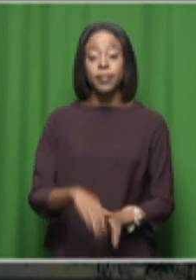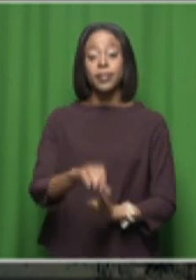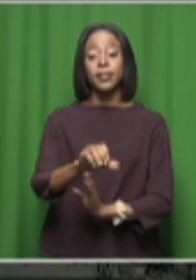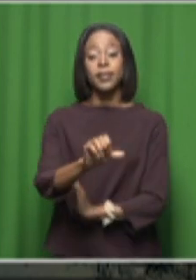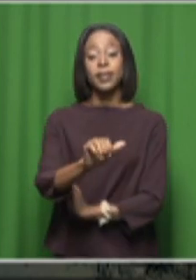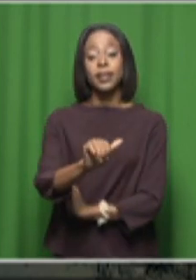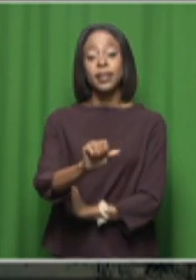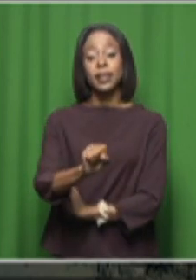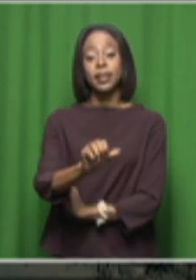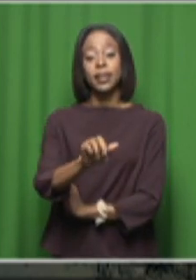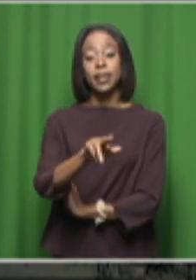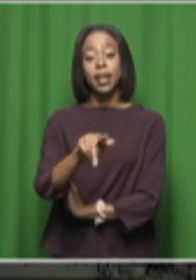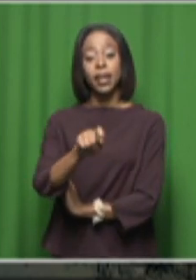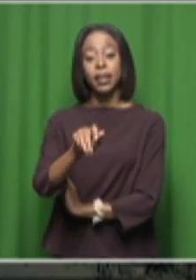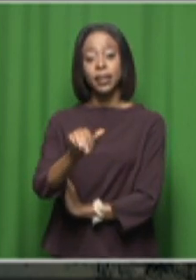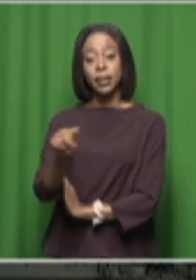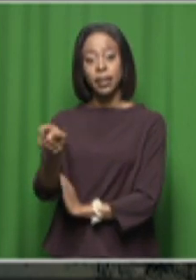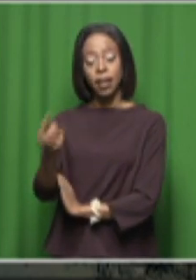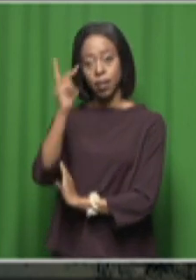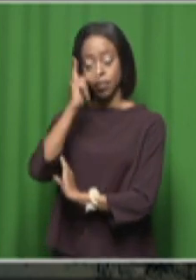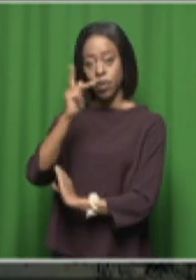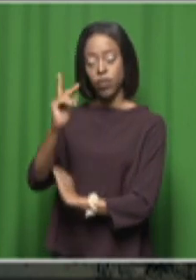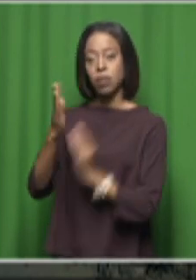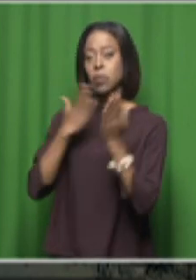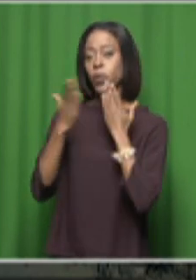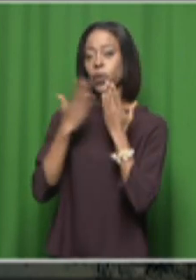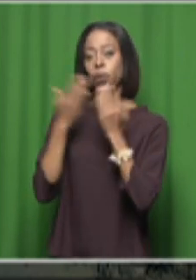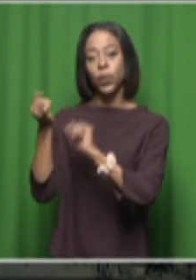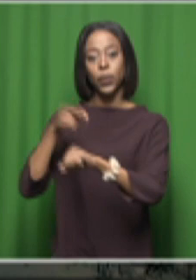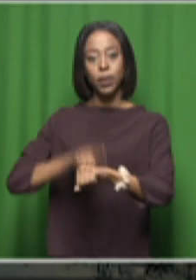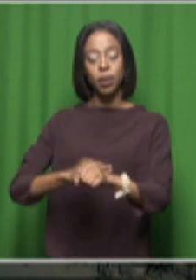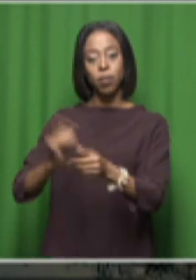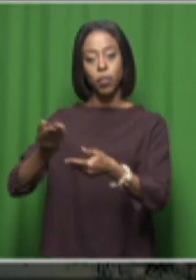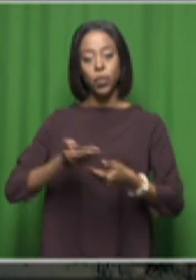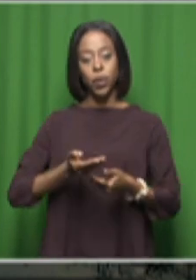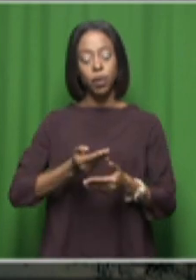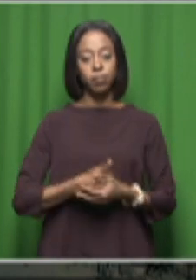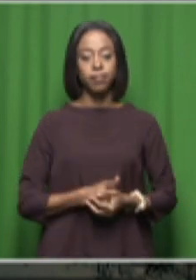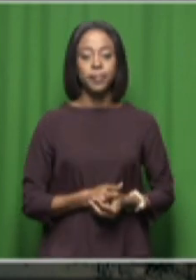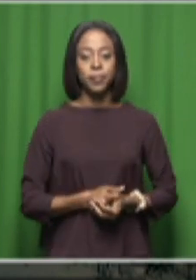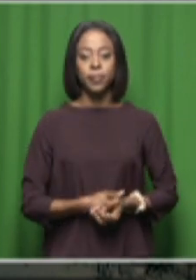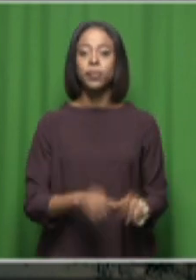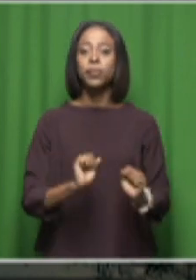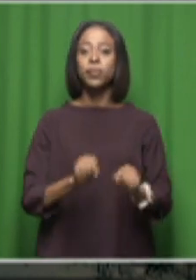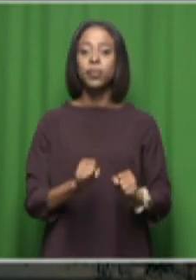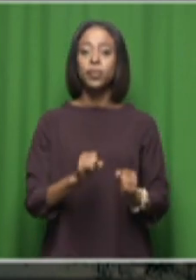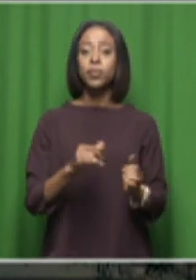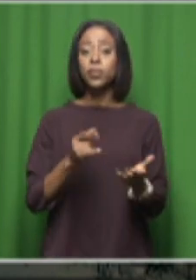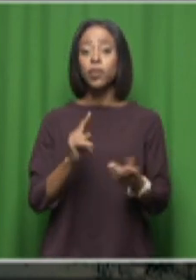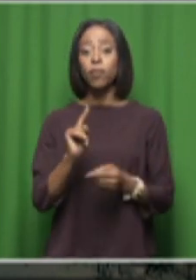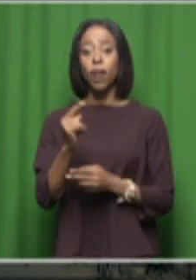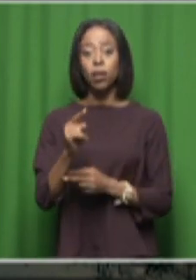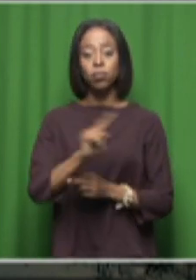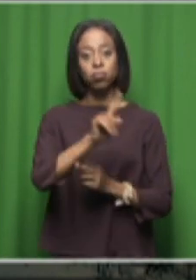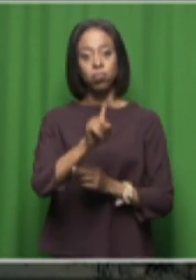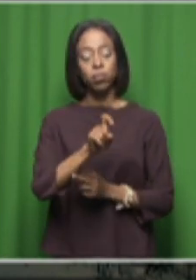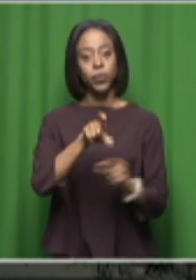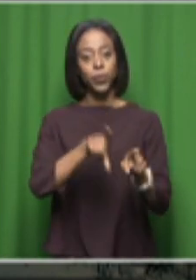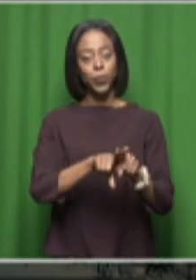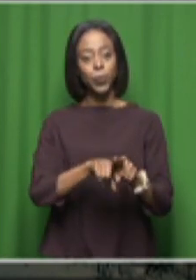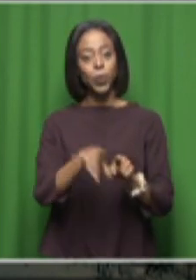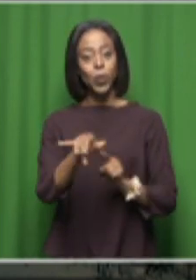Ramsaroop and Kimberley, thank you so much for your time and welcome to Morning Live to both of you. So let me just start with the question